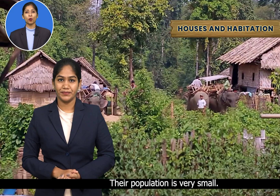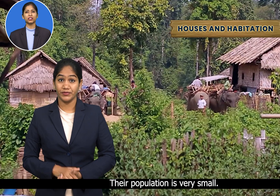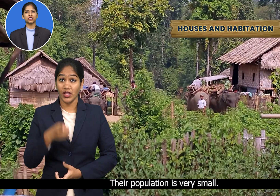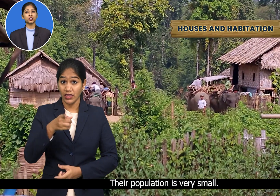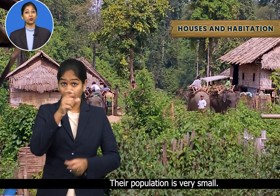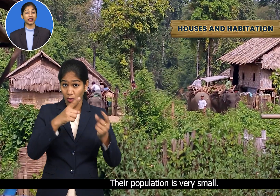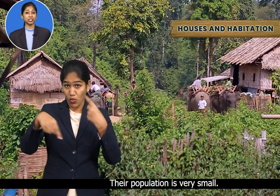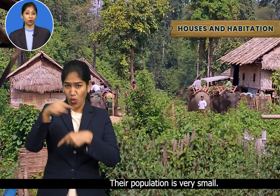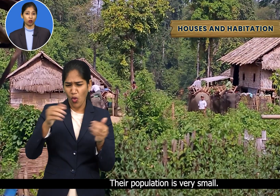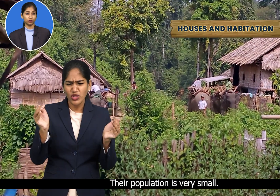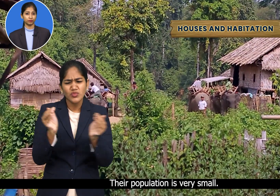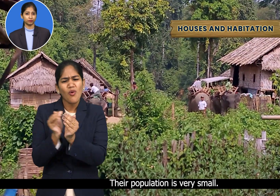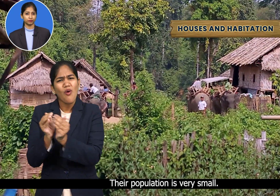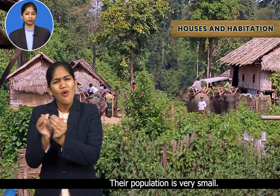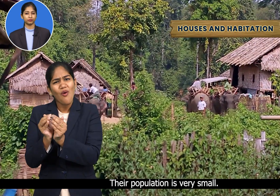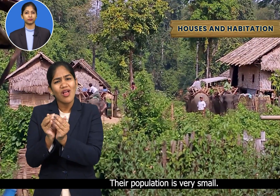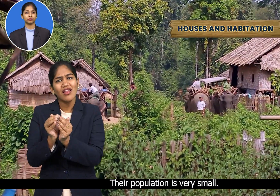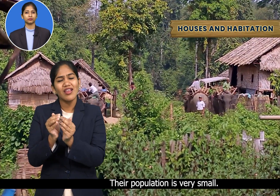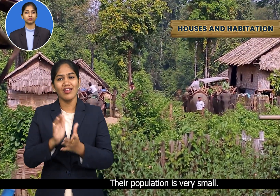Their population is very small.